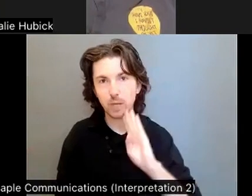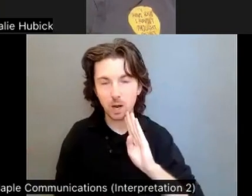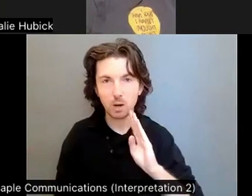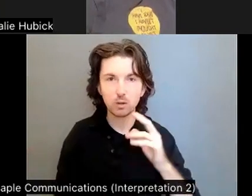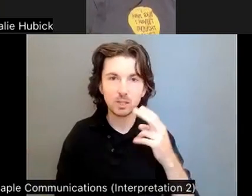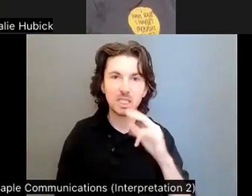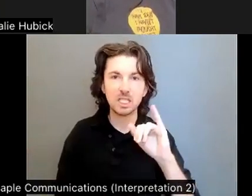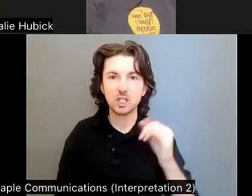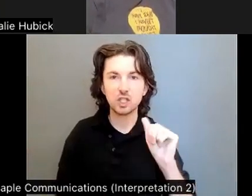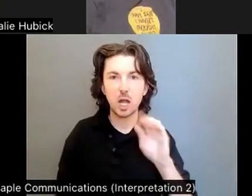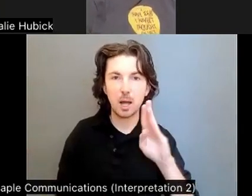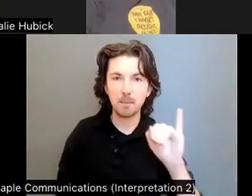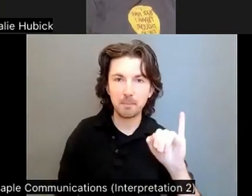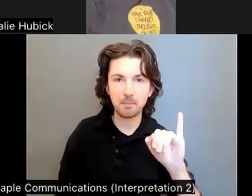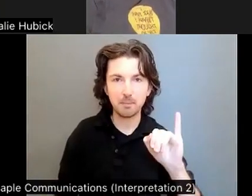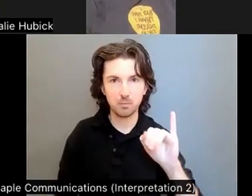hijabi woman